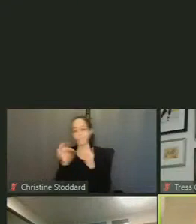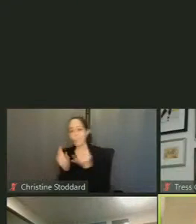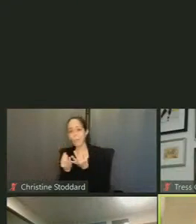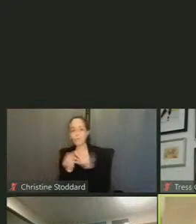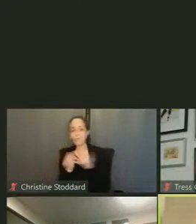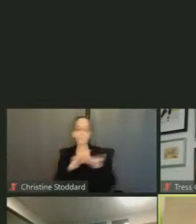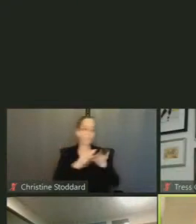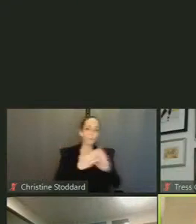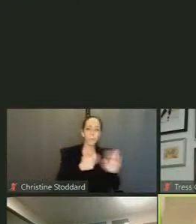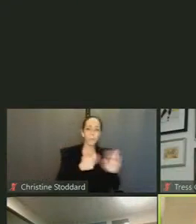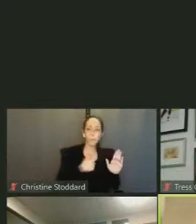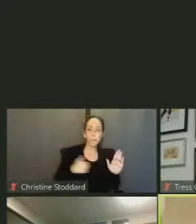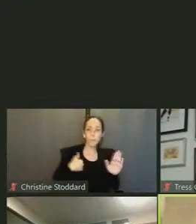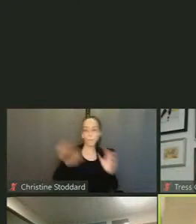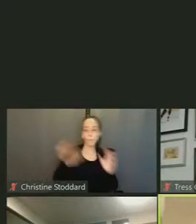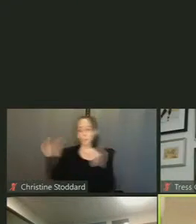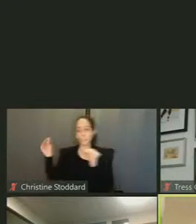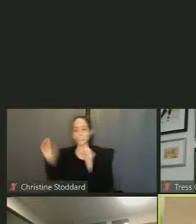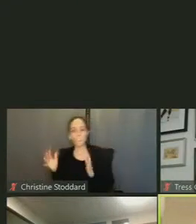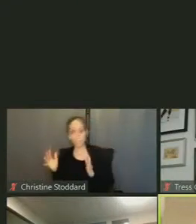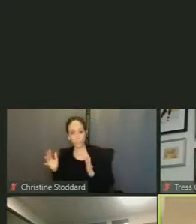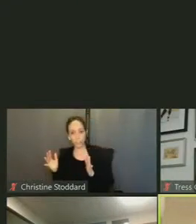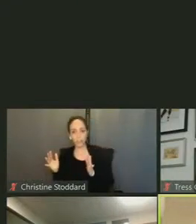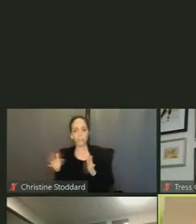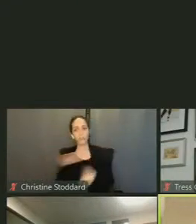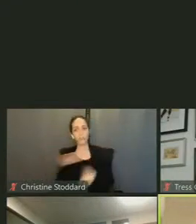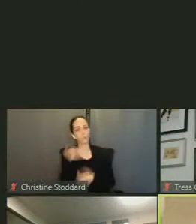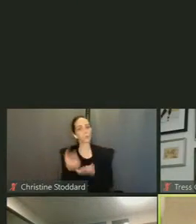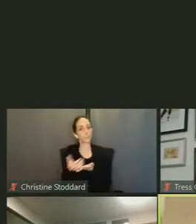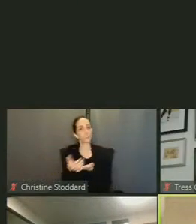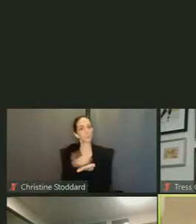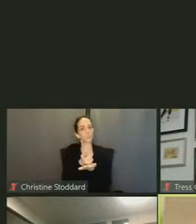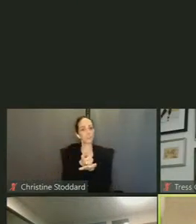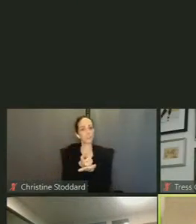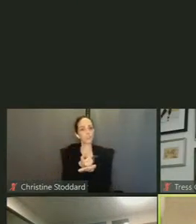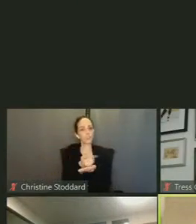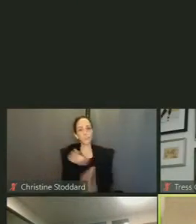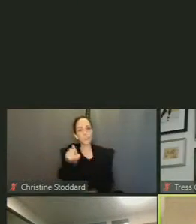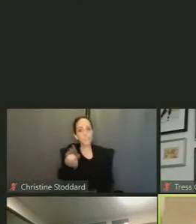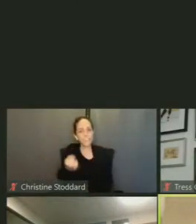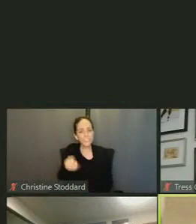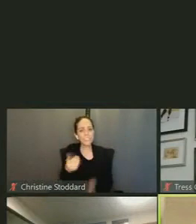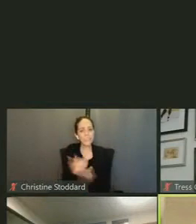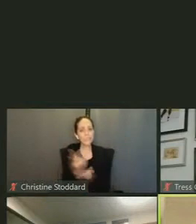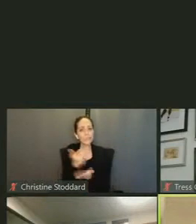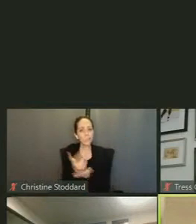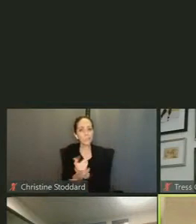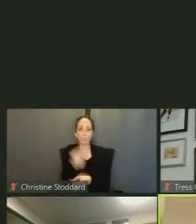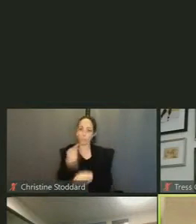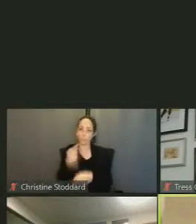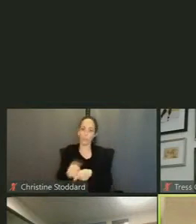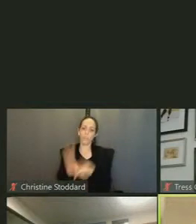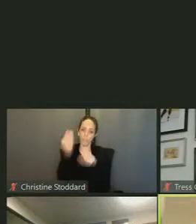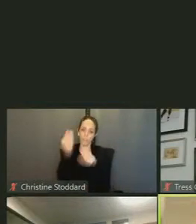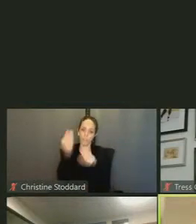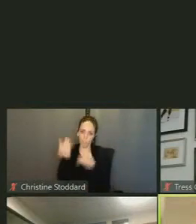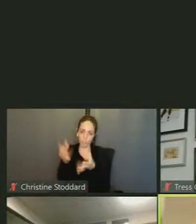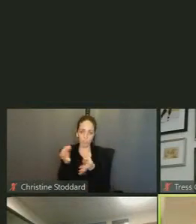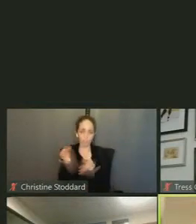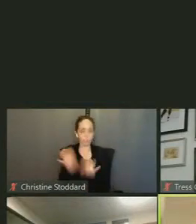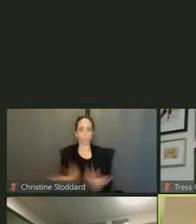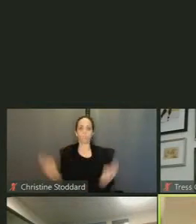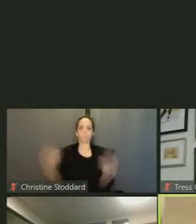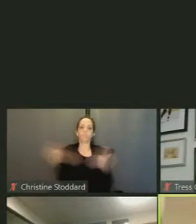community members and teachers like you deserve and you want and you need this up-to-date, accurate information, particularly during